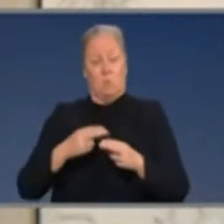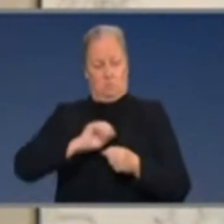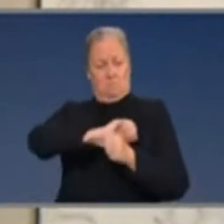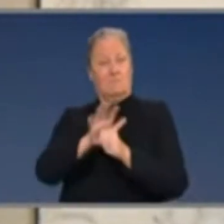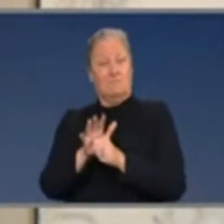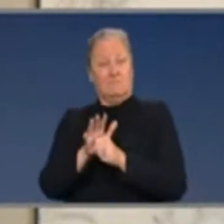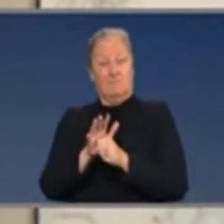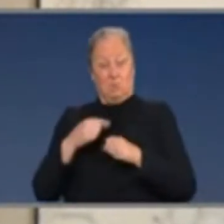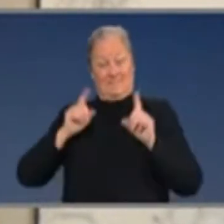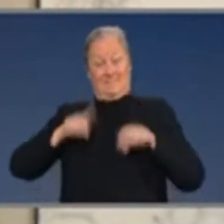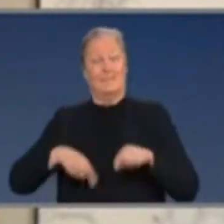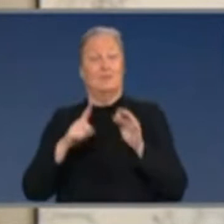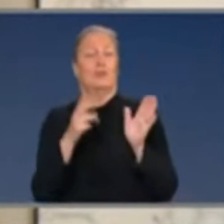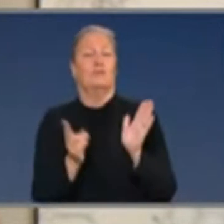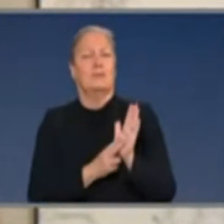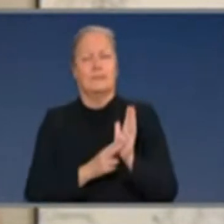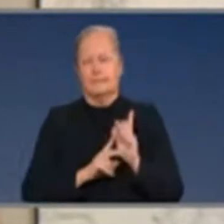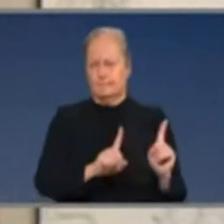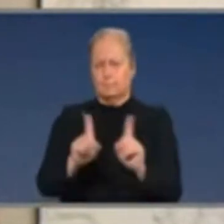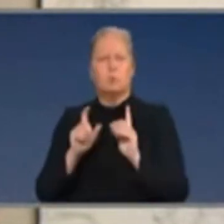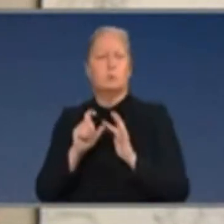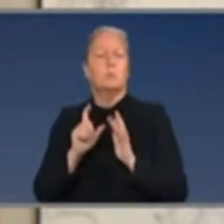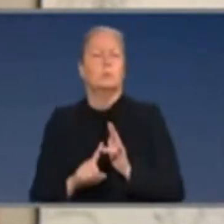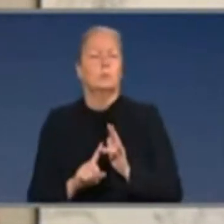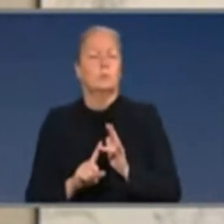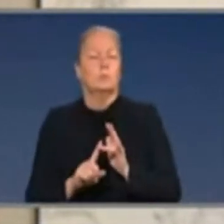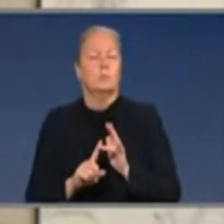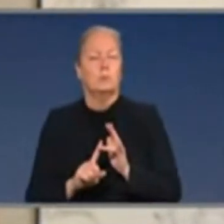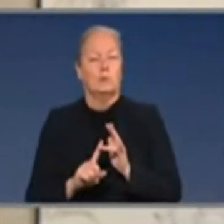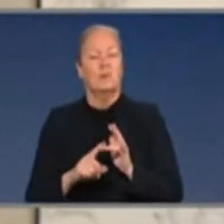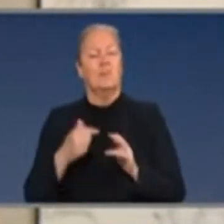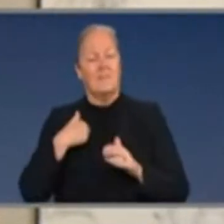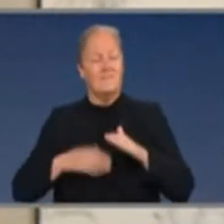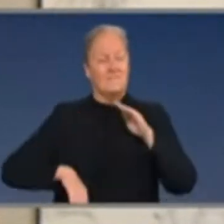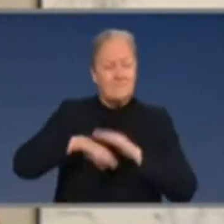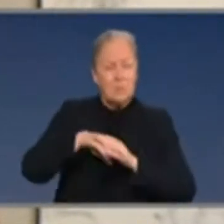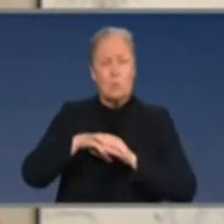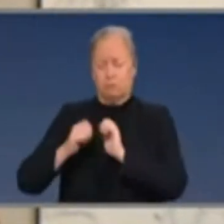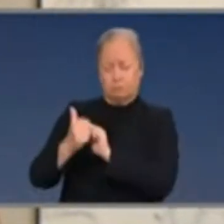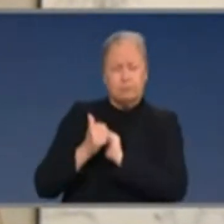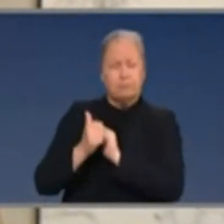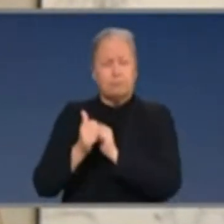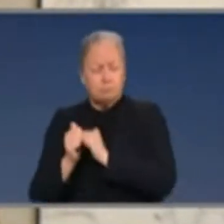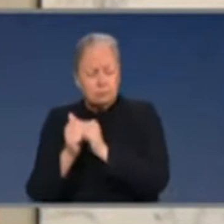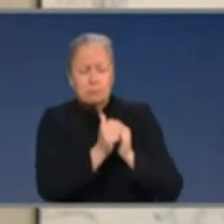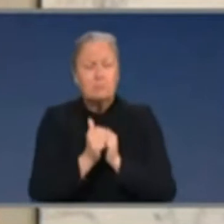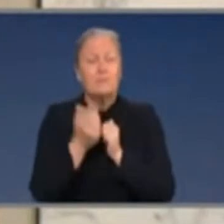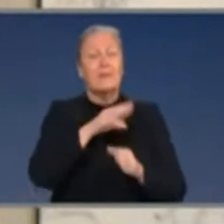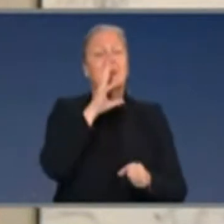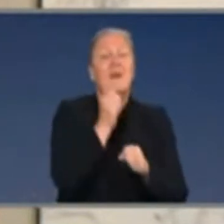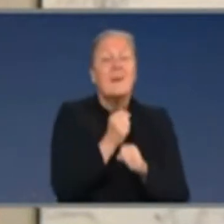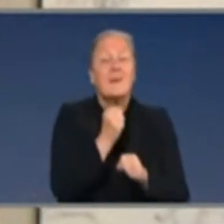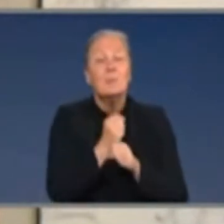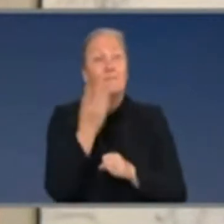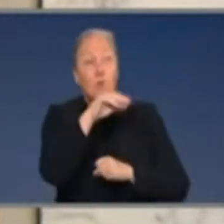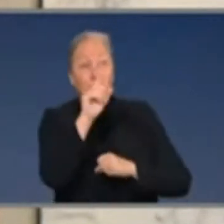COVID-19. January we started, and we worked in full partnership with every level of government, from the shires